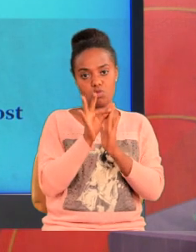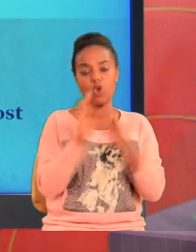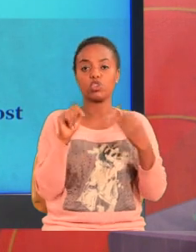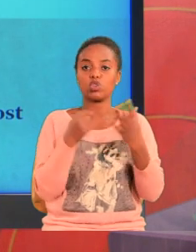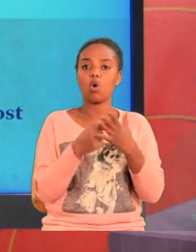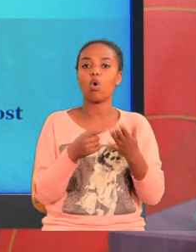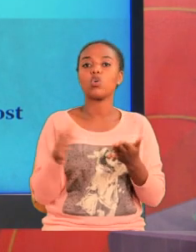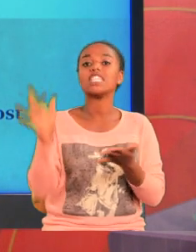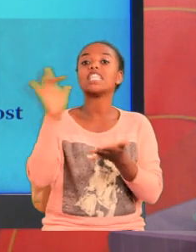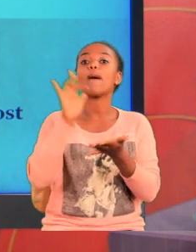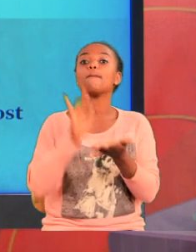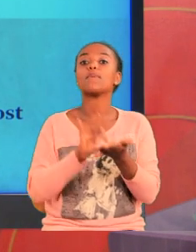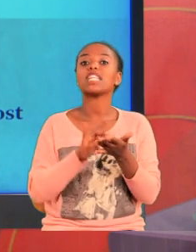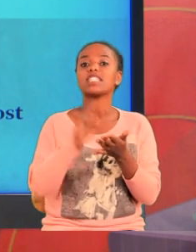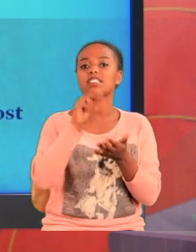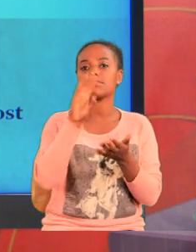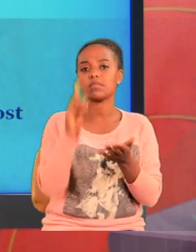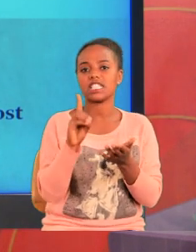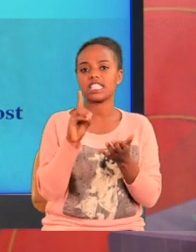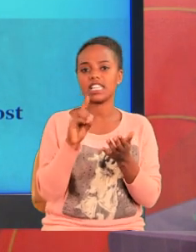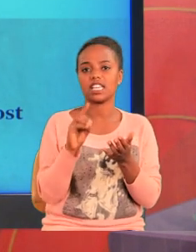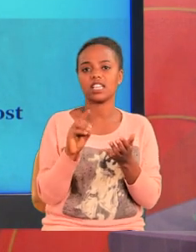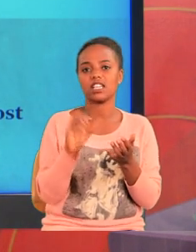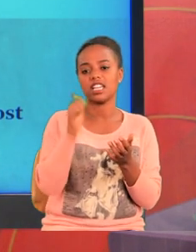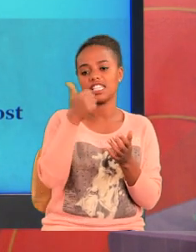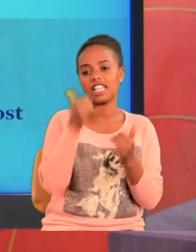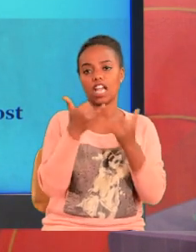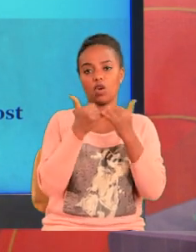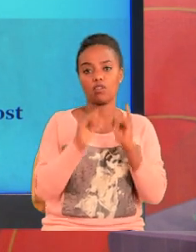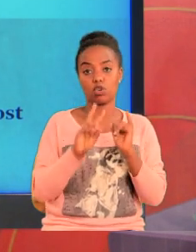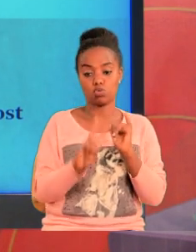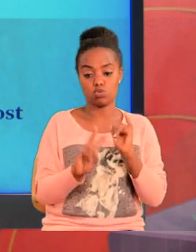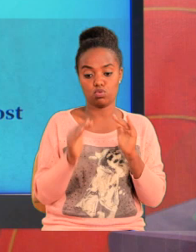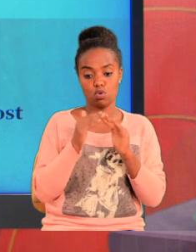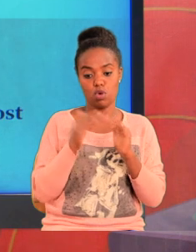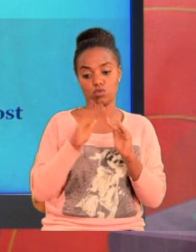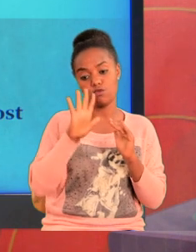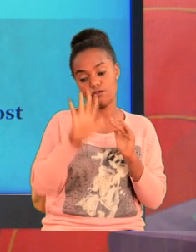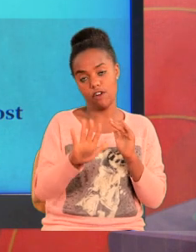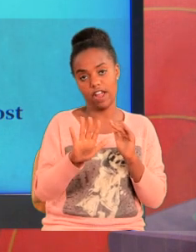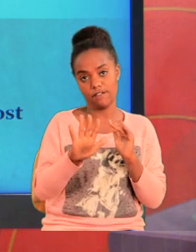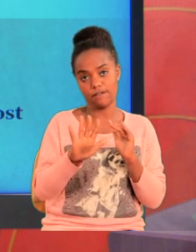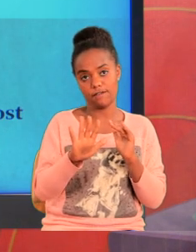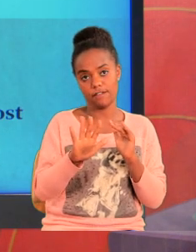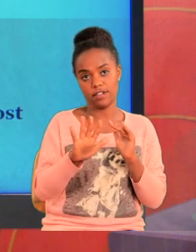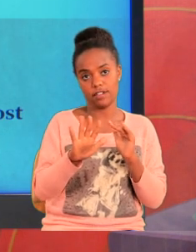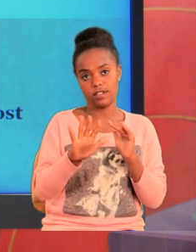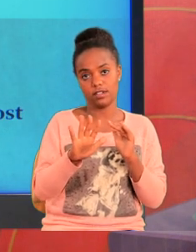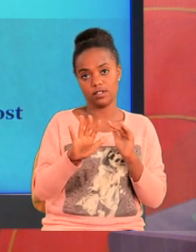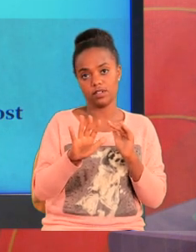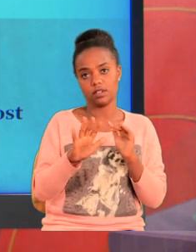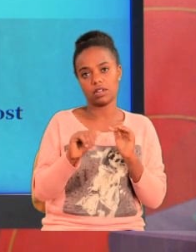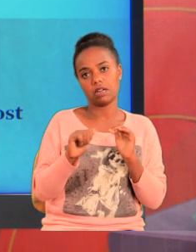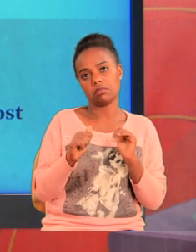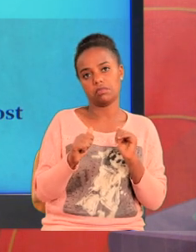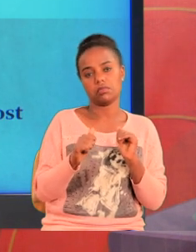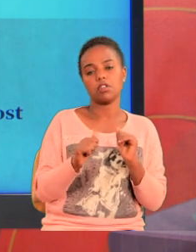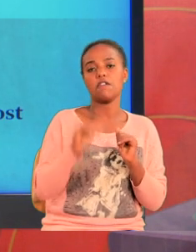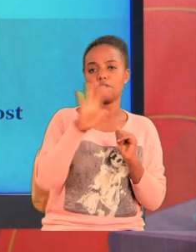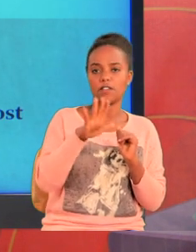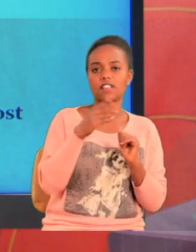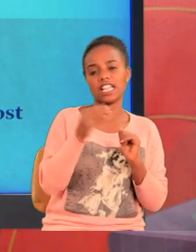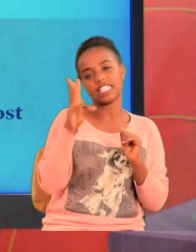median is found at 10 over 2 is 5 on the 5th and on 6th value.